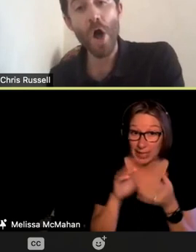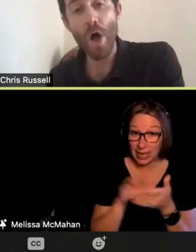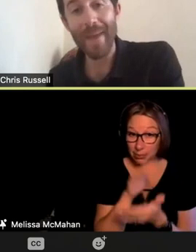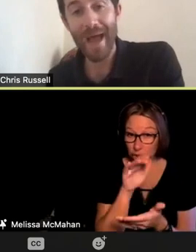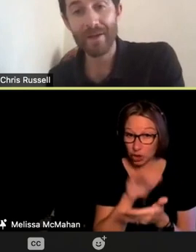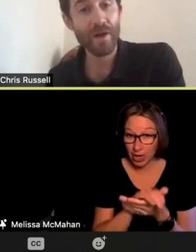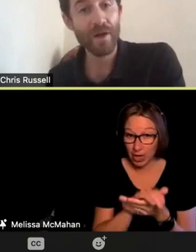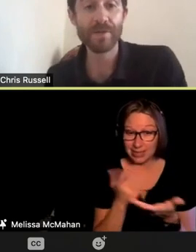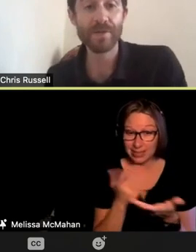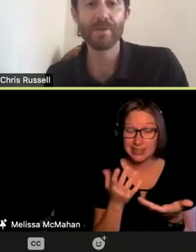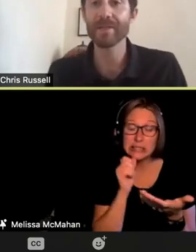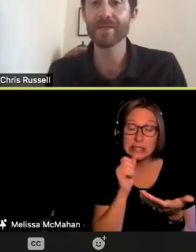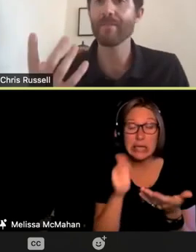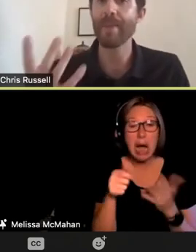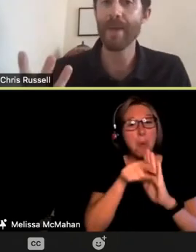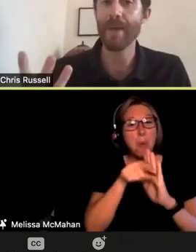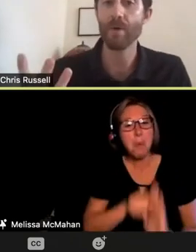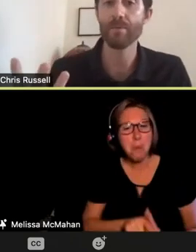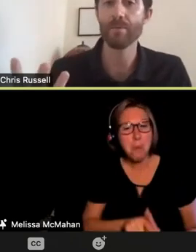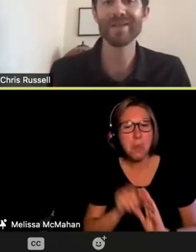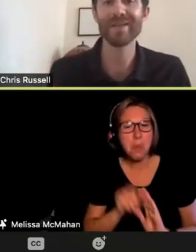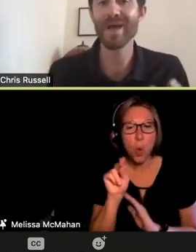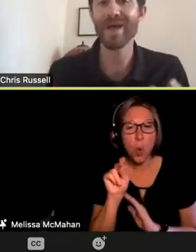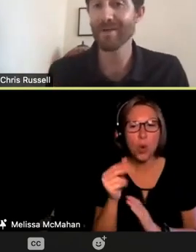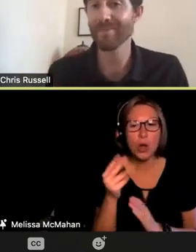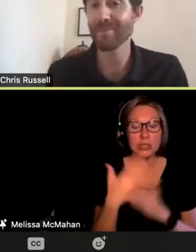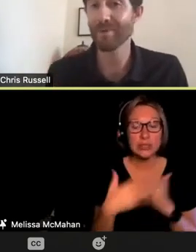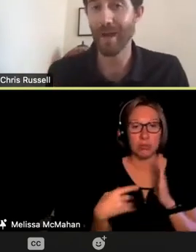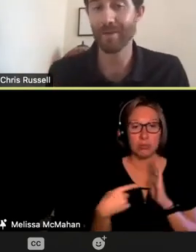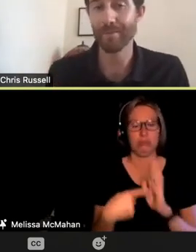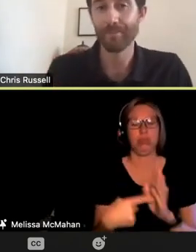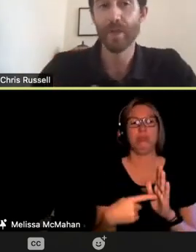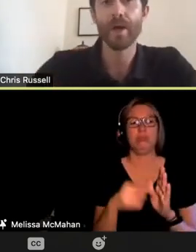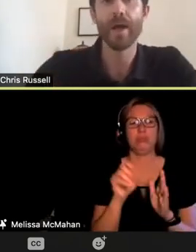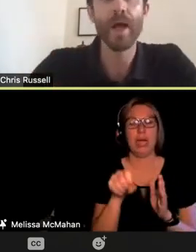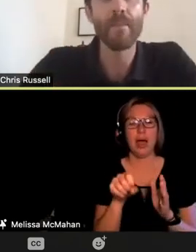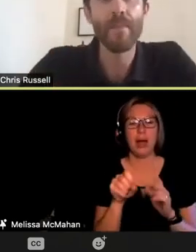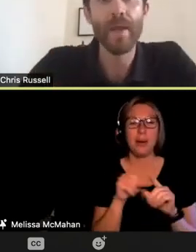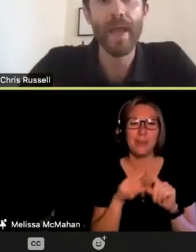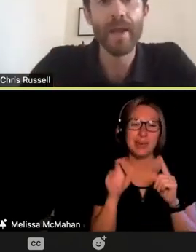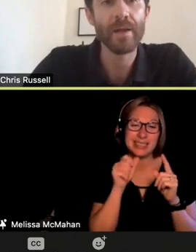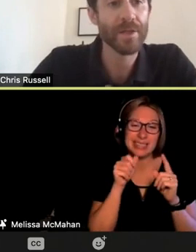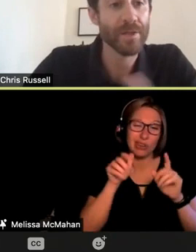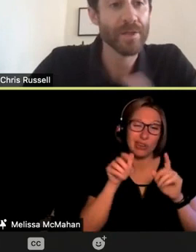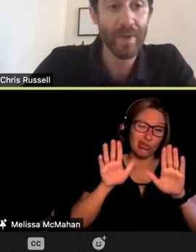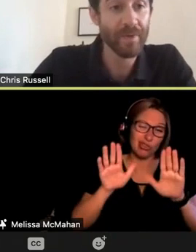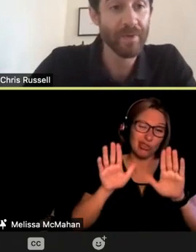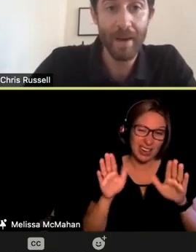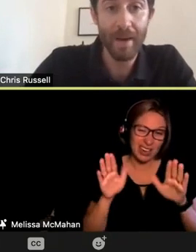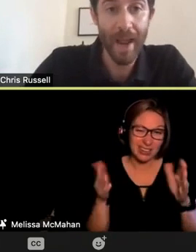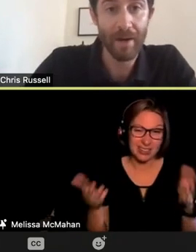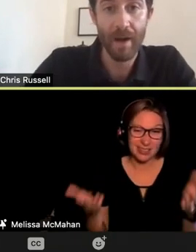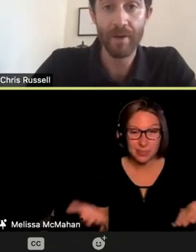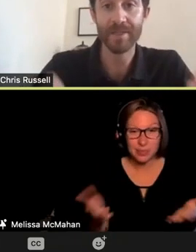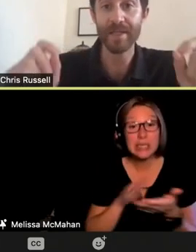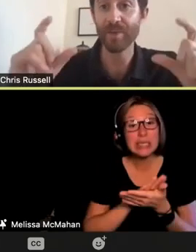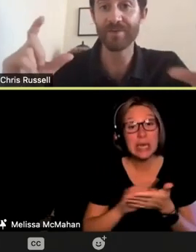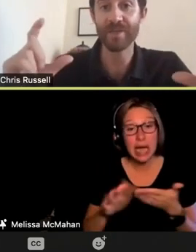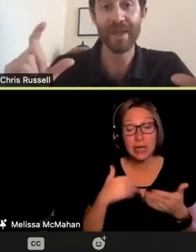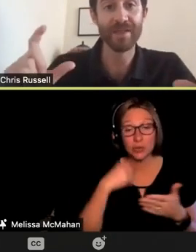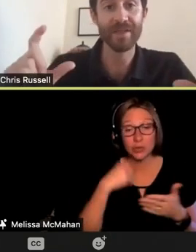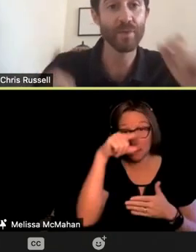it's not all bad. There are some things that pop out, but it's not great. And it's nice we have the black